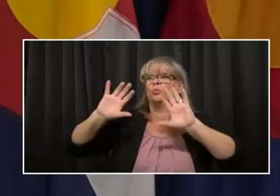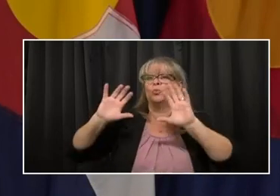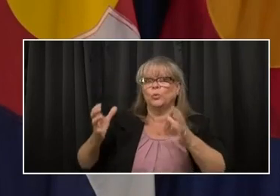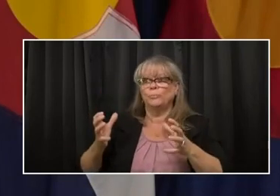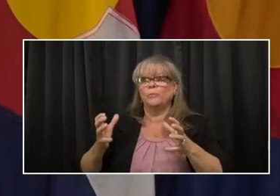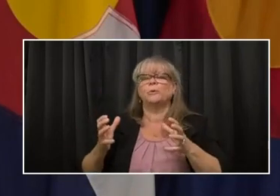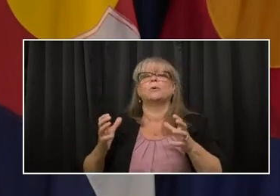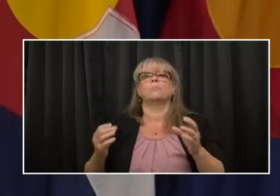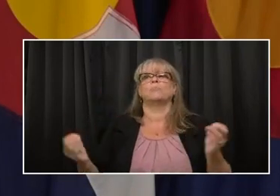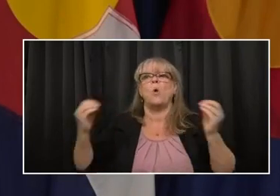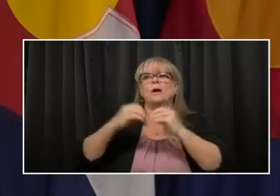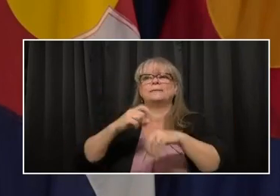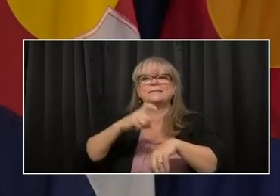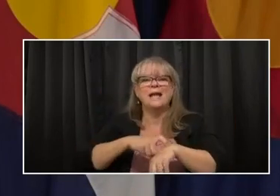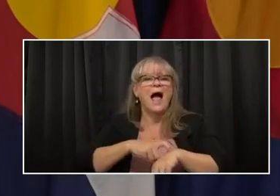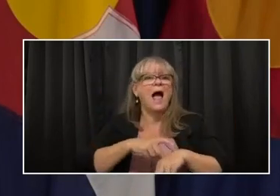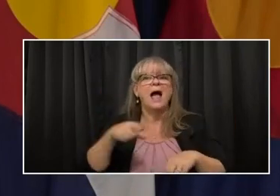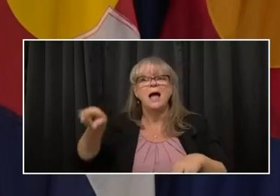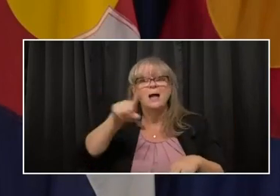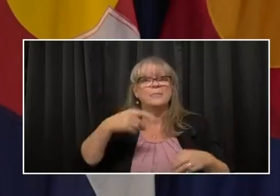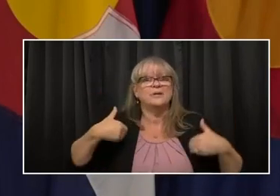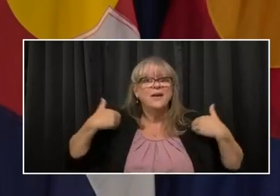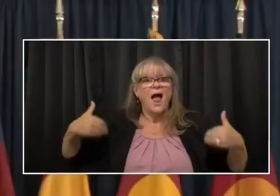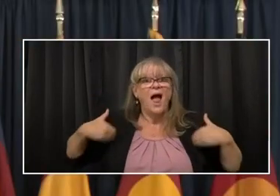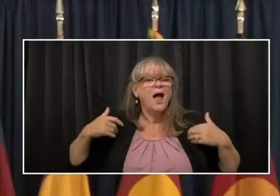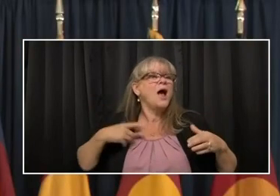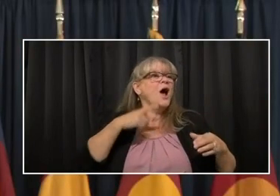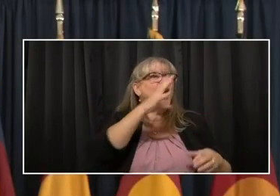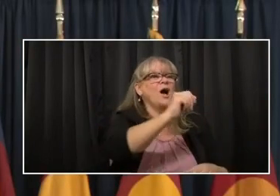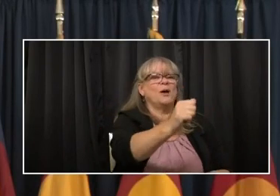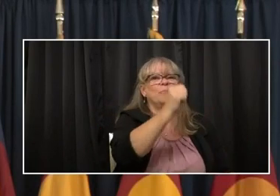in bar-type settings, bar and restaurant settings later in the evening.